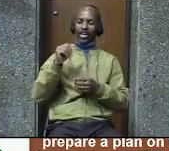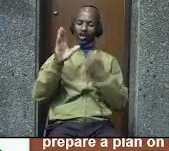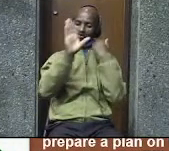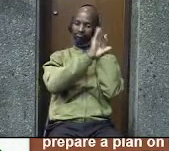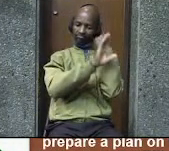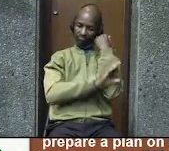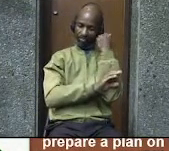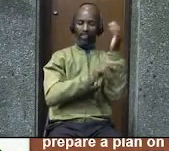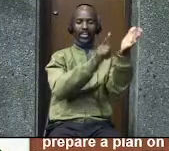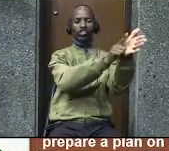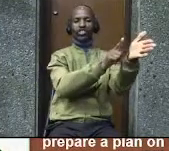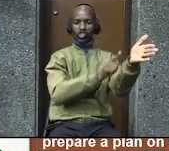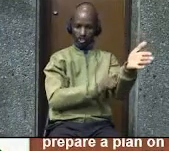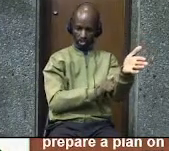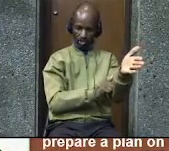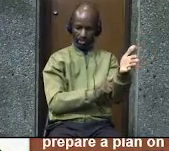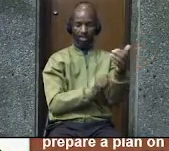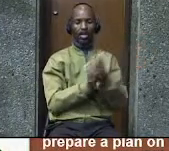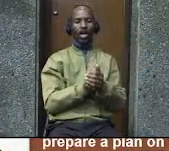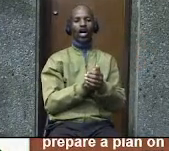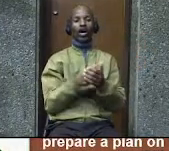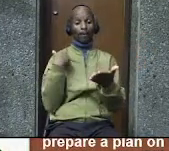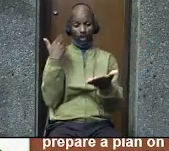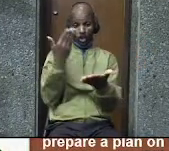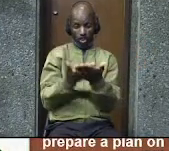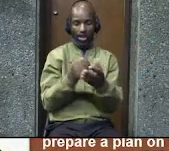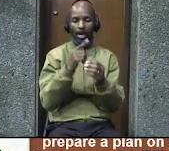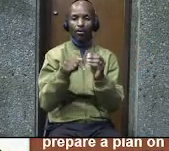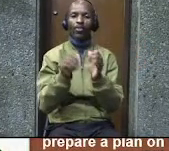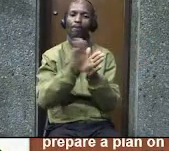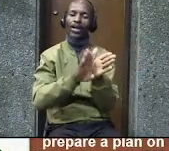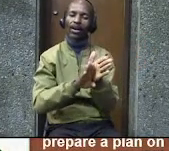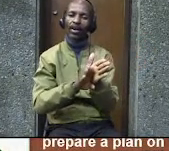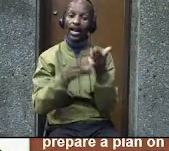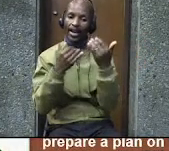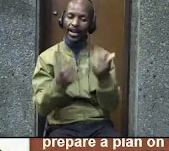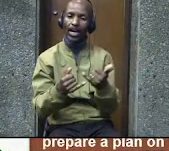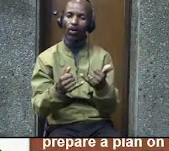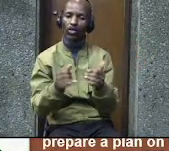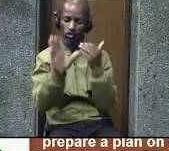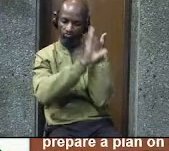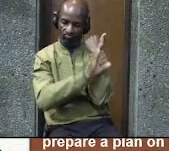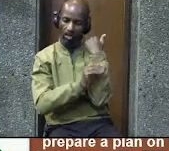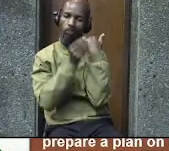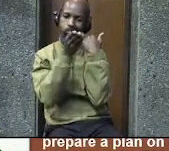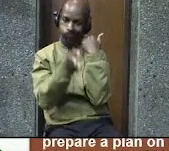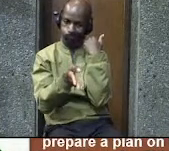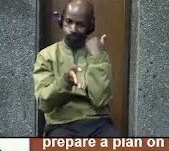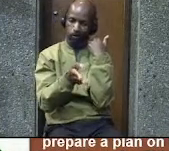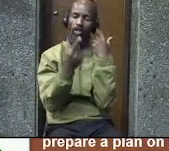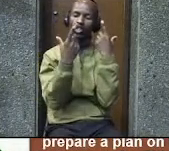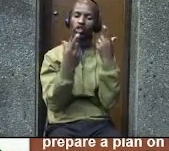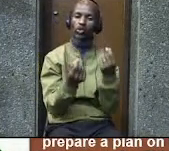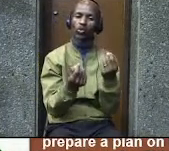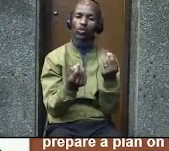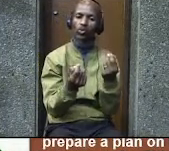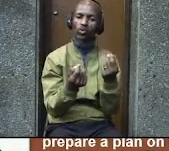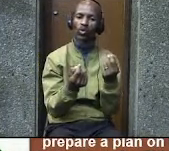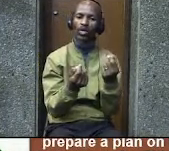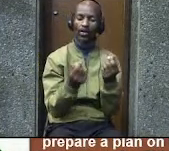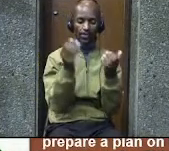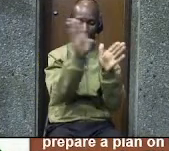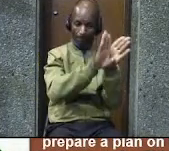and legislative implications on the particular bill. So its constitutionality, is the